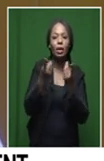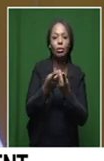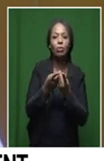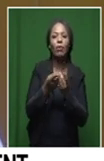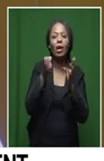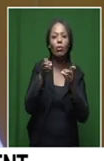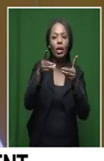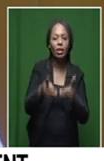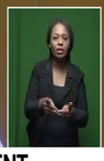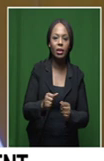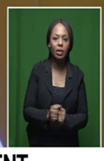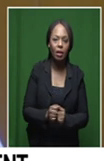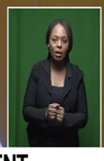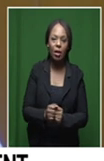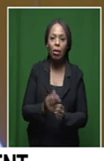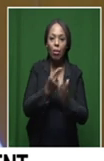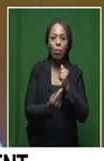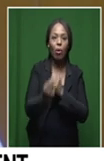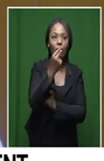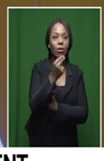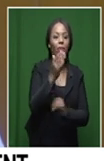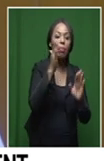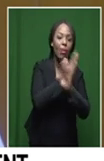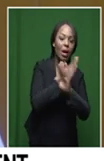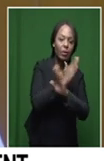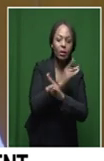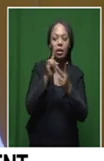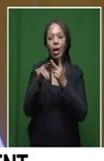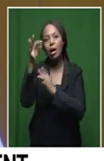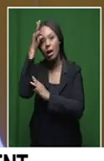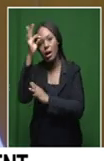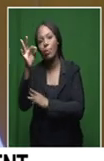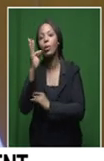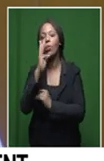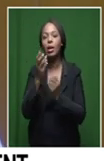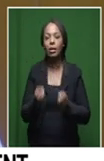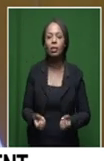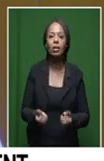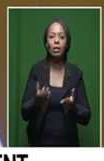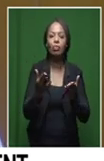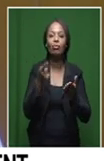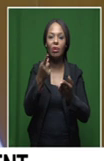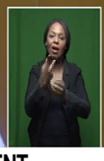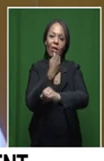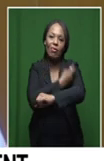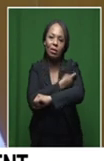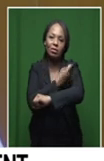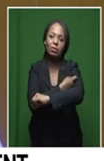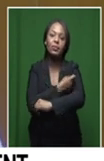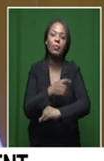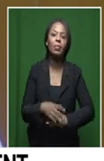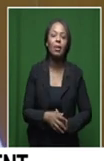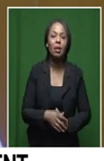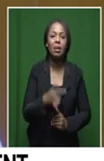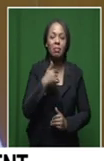sites, both the public and private sites, that will be providing the vaccination. As I've mentioned, we're